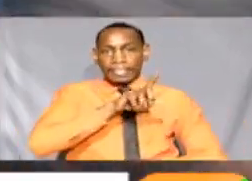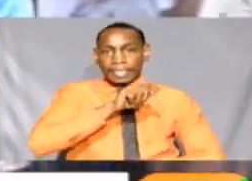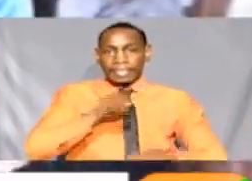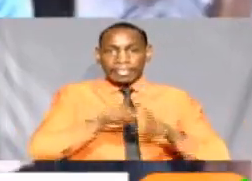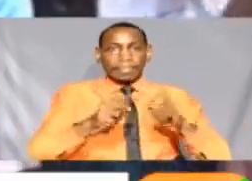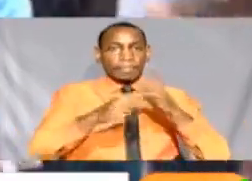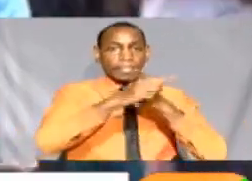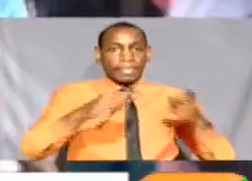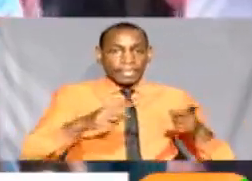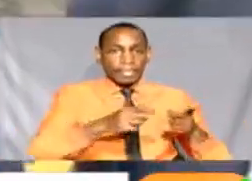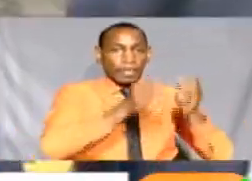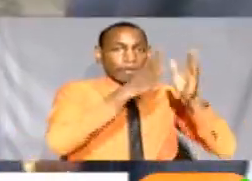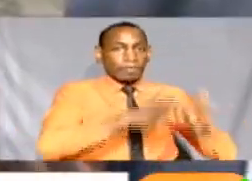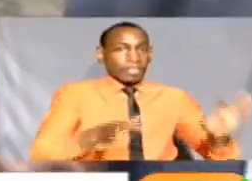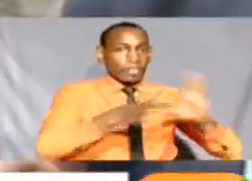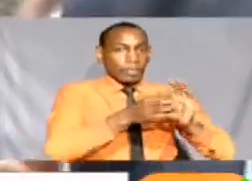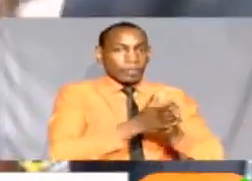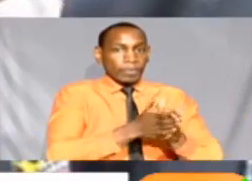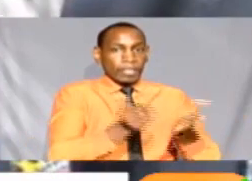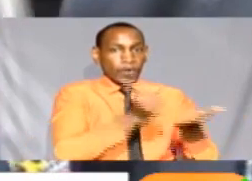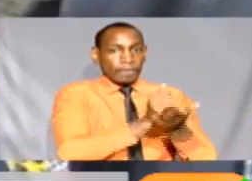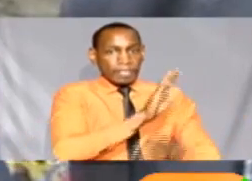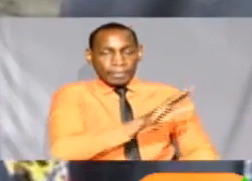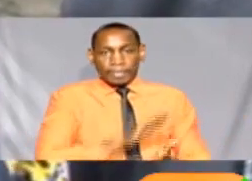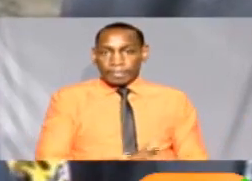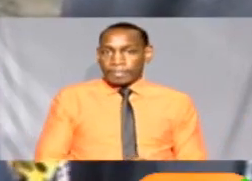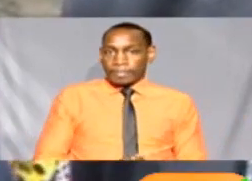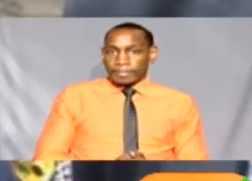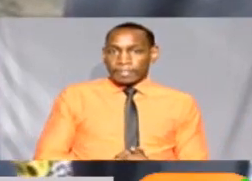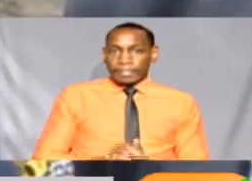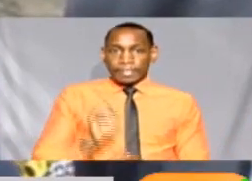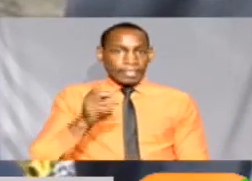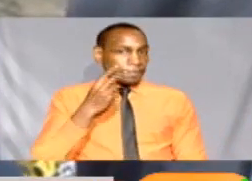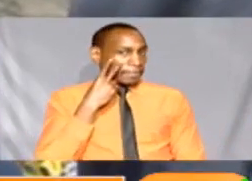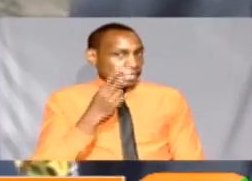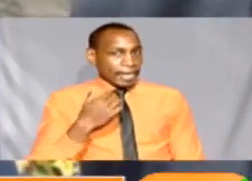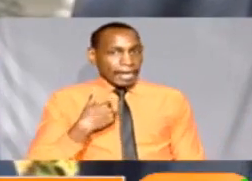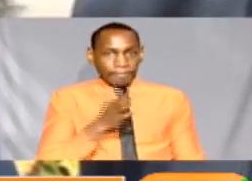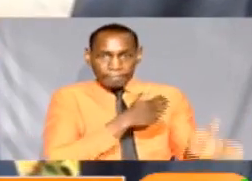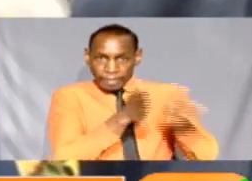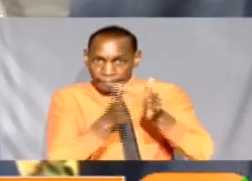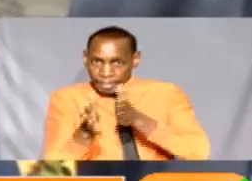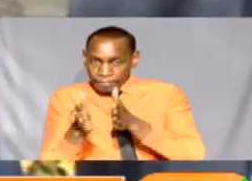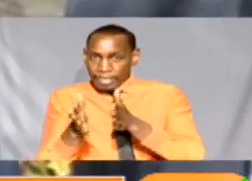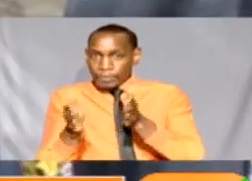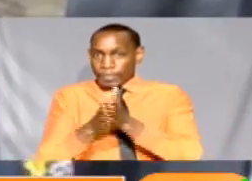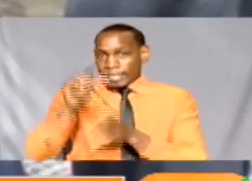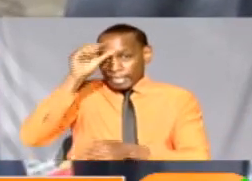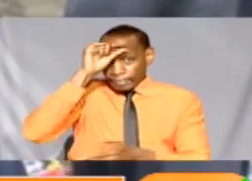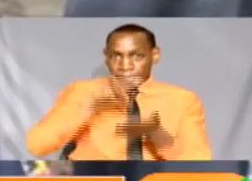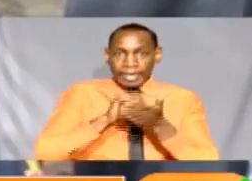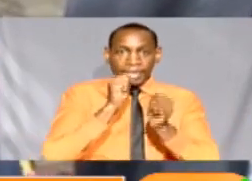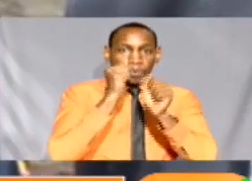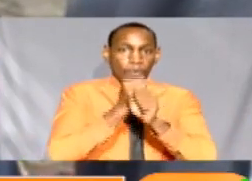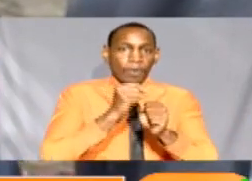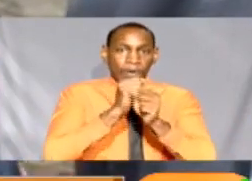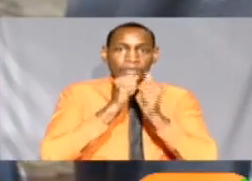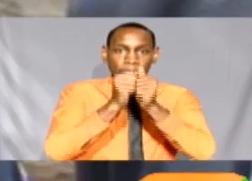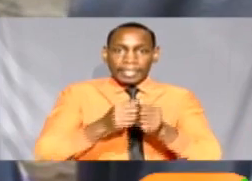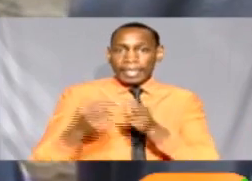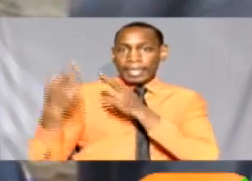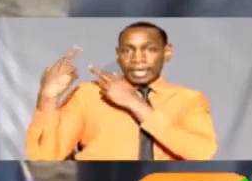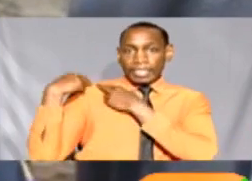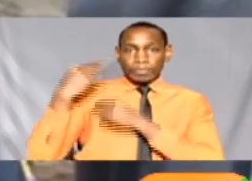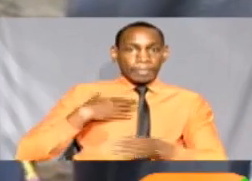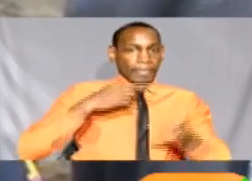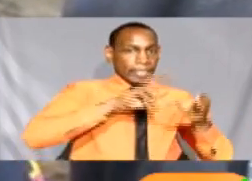an officer attached to his office. Mimi ningekuwa ninaona kuna jama na serikali ambao ninafanyia kazi. Kazi yako ni kujiuzuru nitoke, kwa